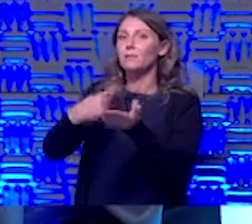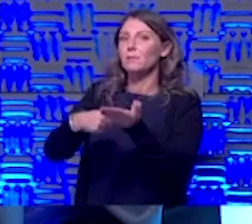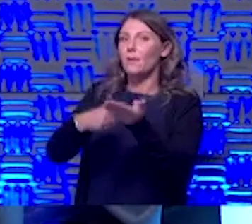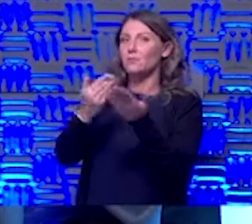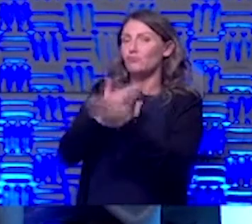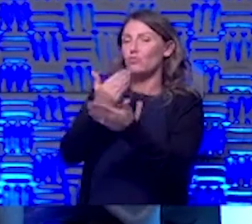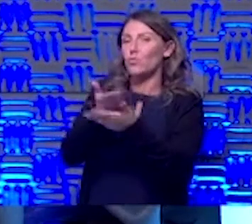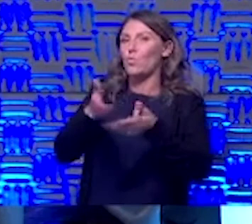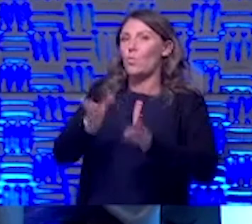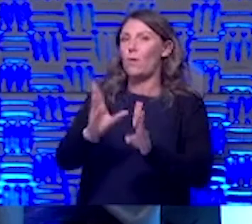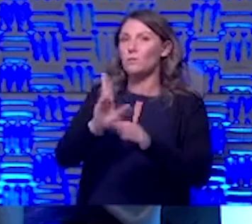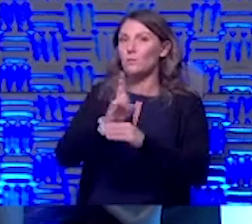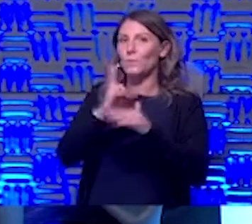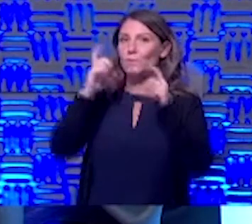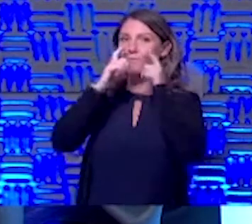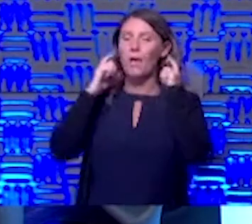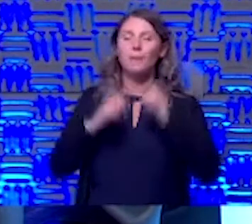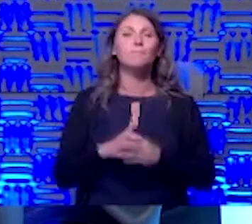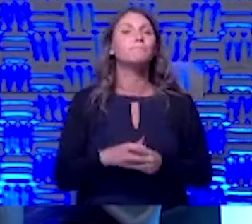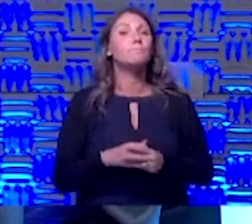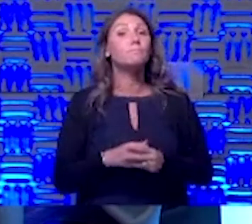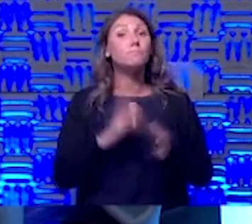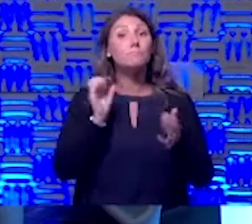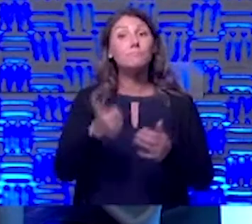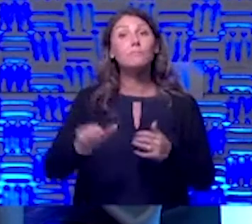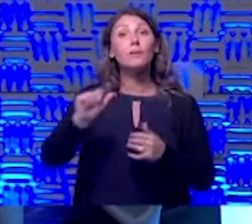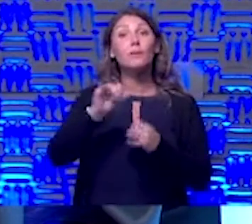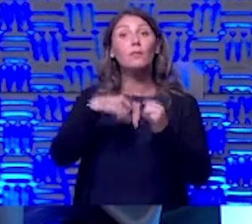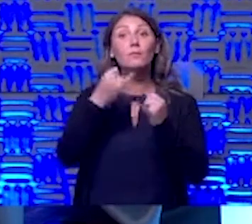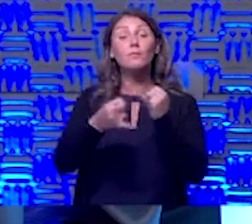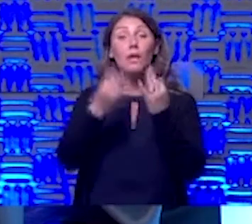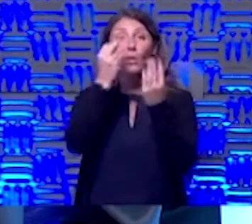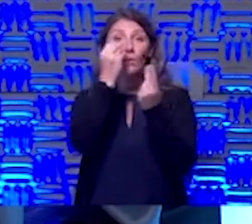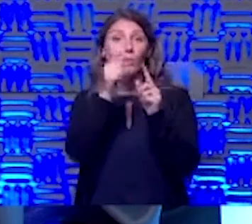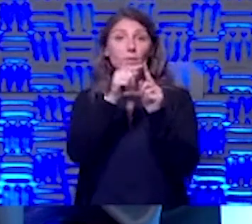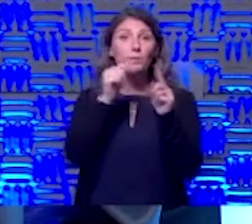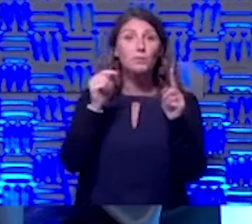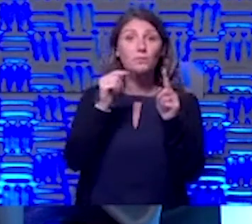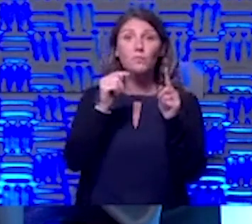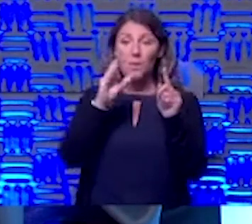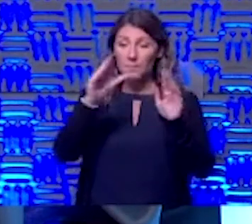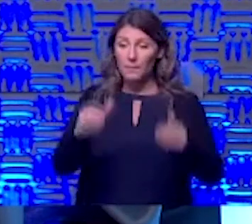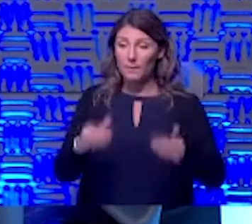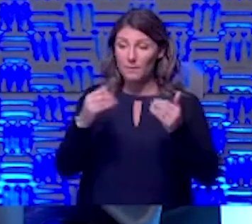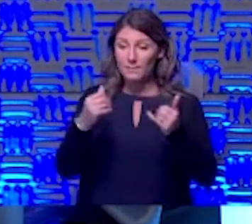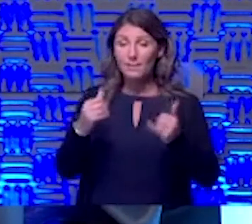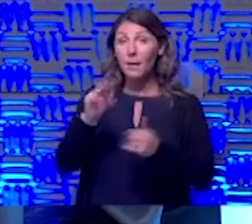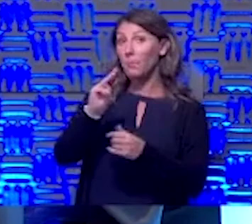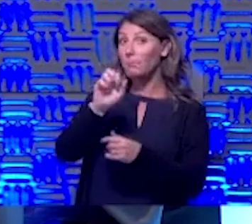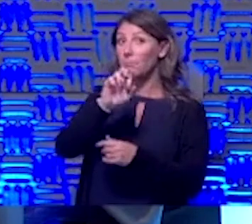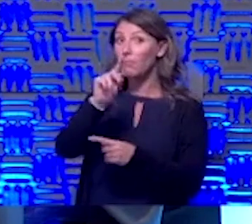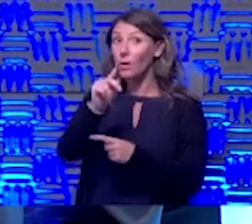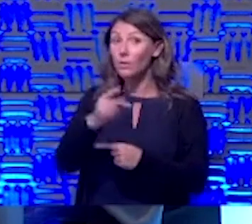answer. So, well, listen, any final thoughts from our guests today? I'll start with Mark.